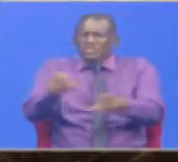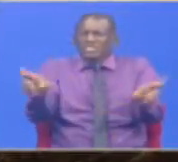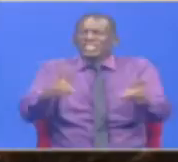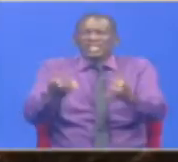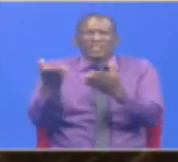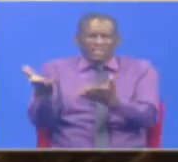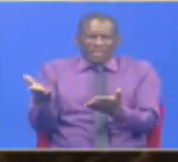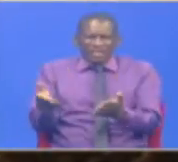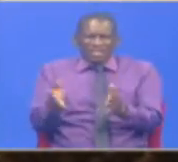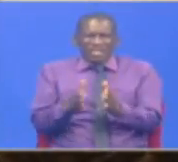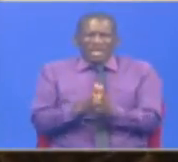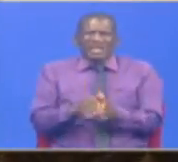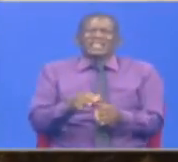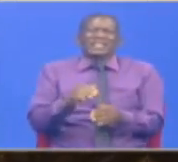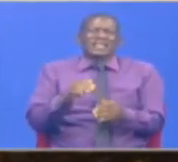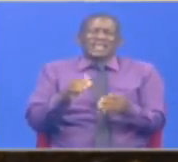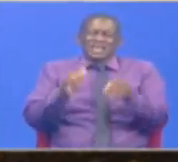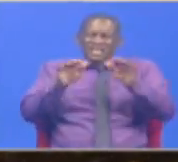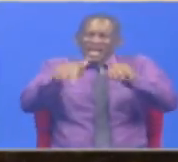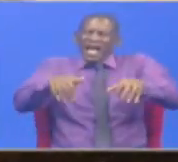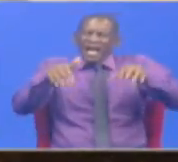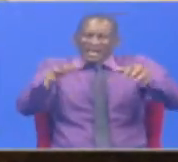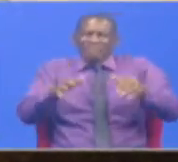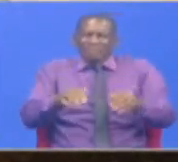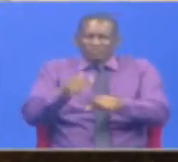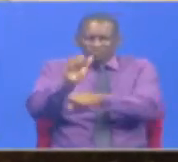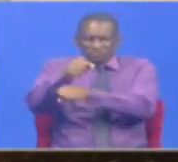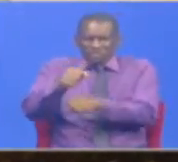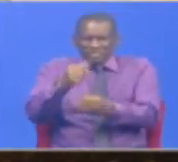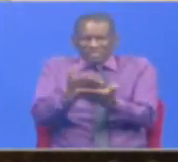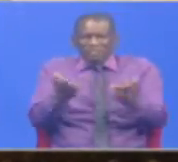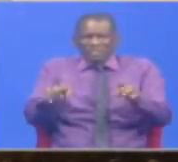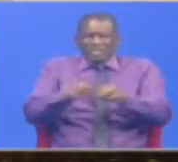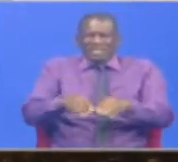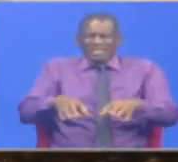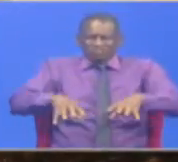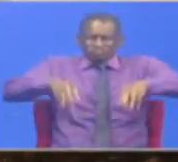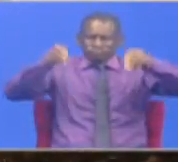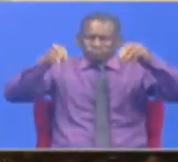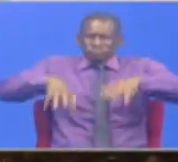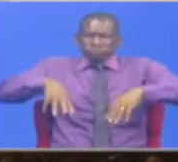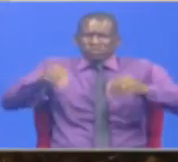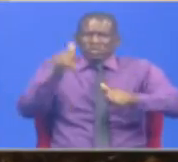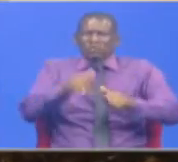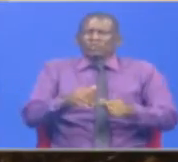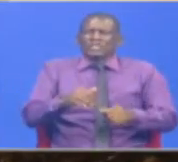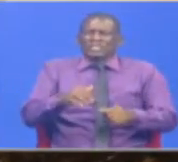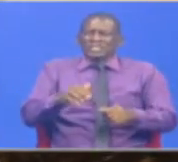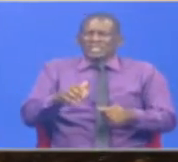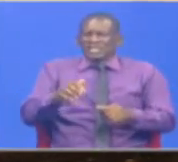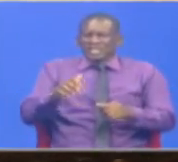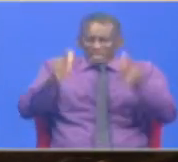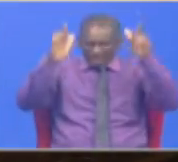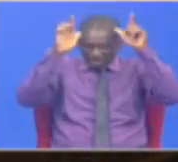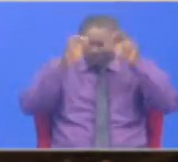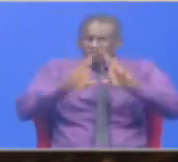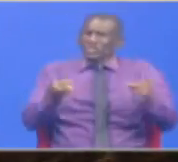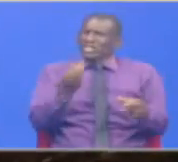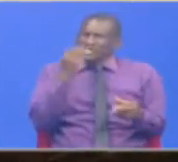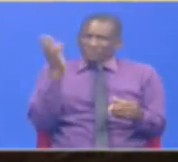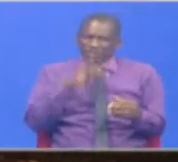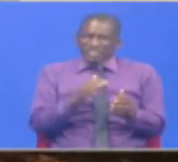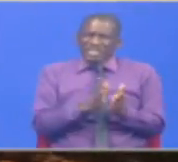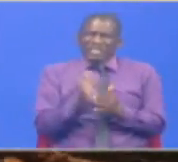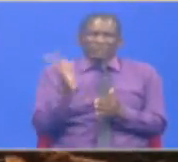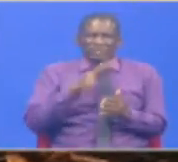rabbit droppings, something like napier grass, which the cows have already fed and its waste. We use other leaves